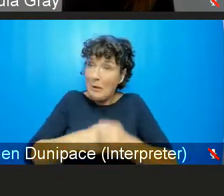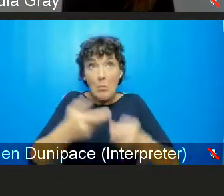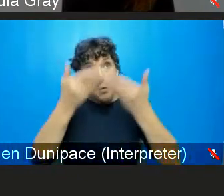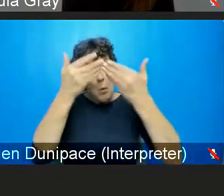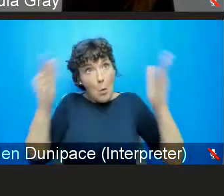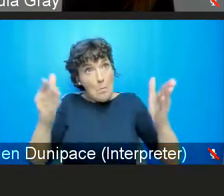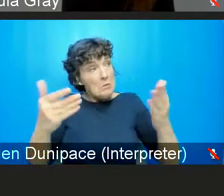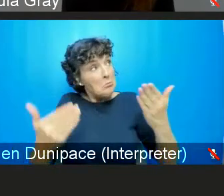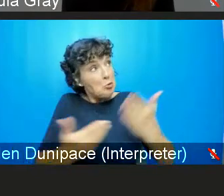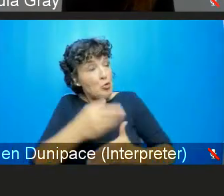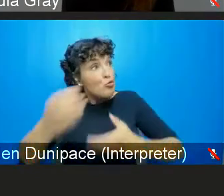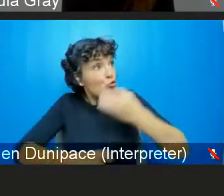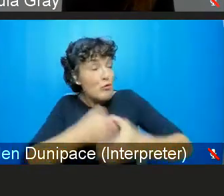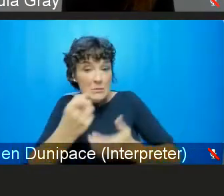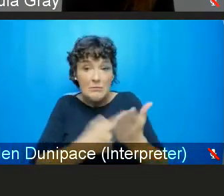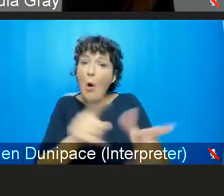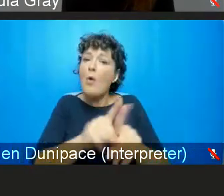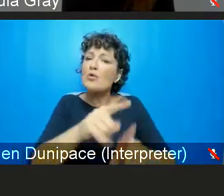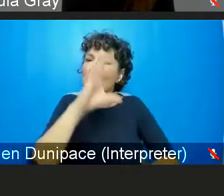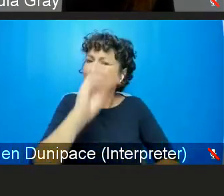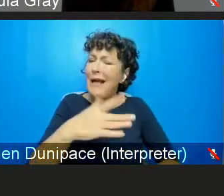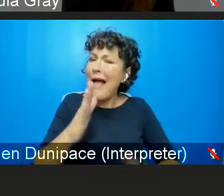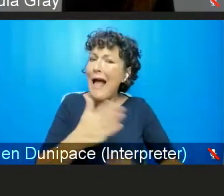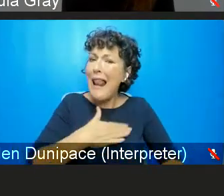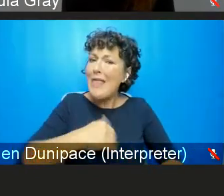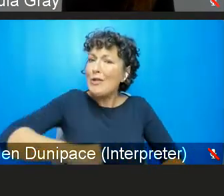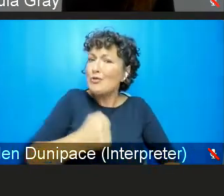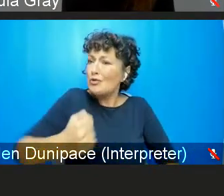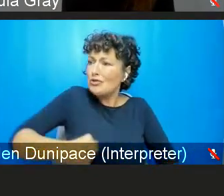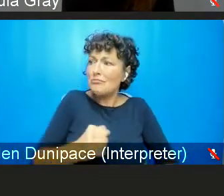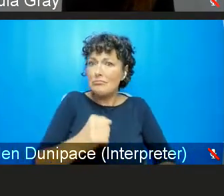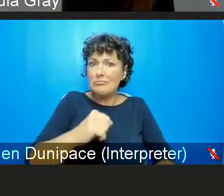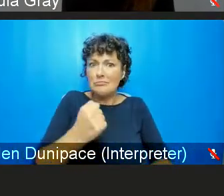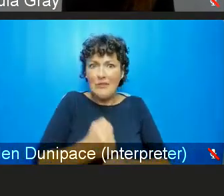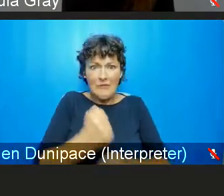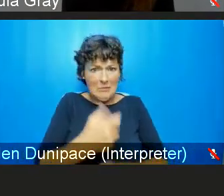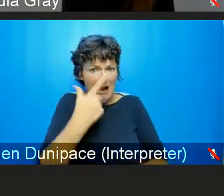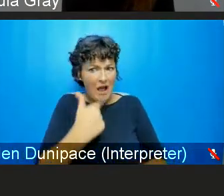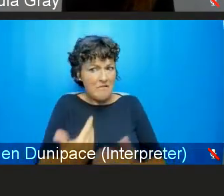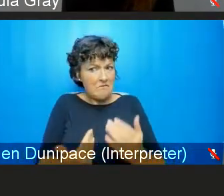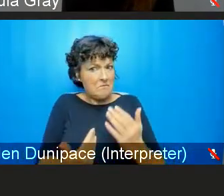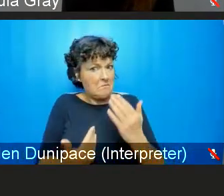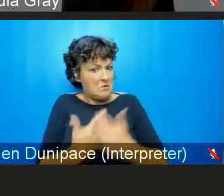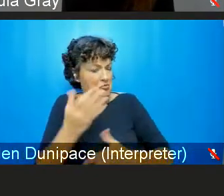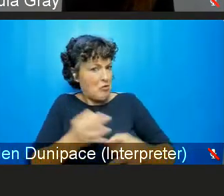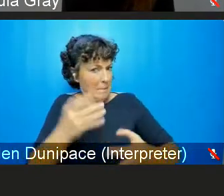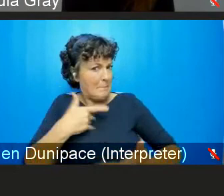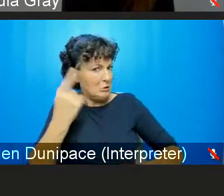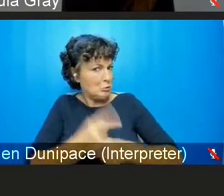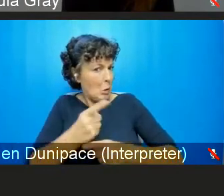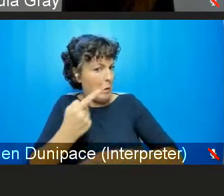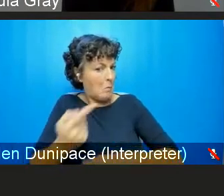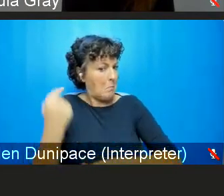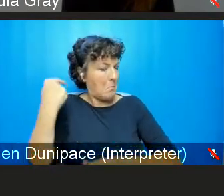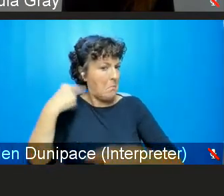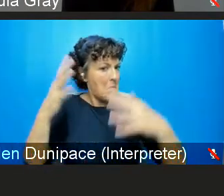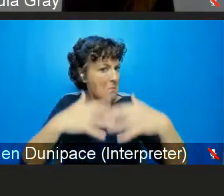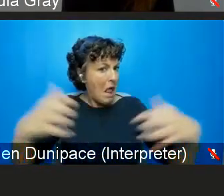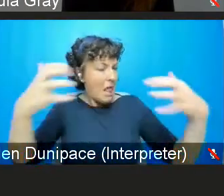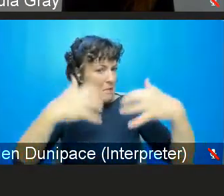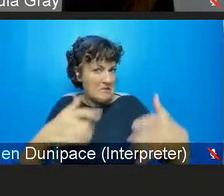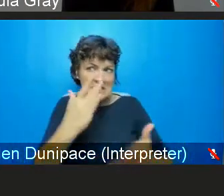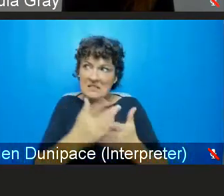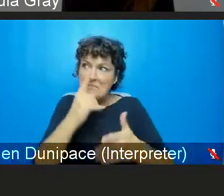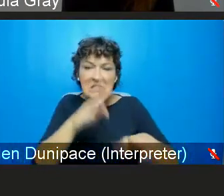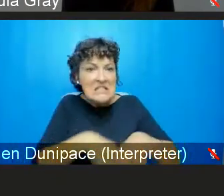Scottish Government have got a strategy as well, is a good thing. You know, it's being talked about in Parliament, and it's a national strategy.